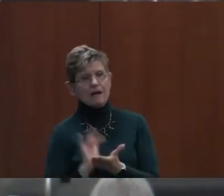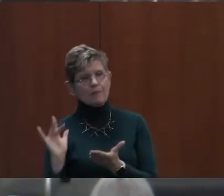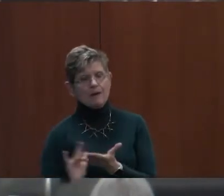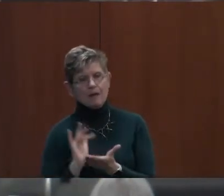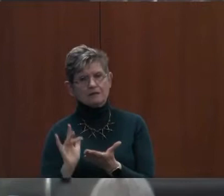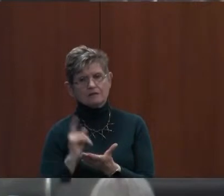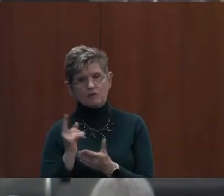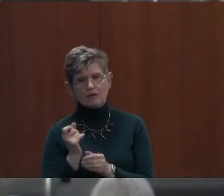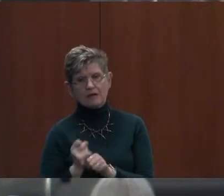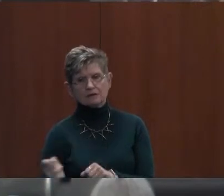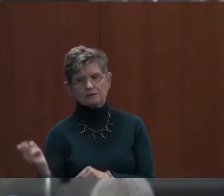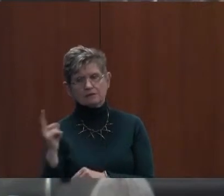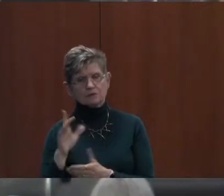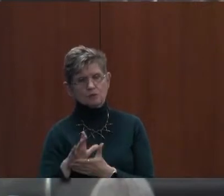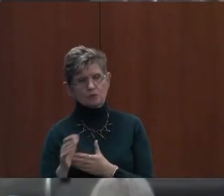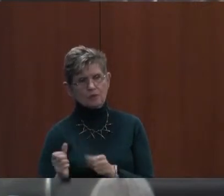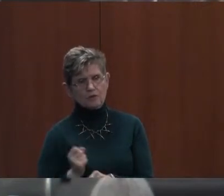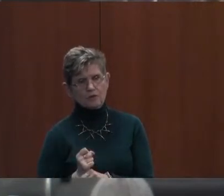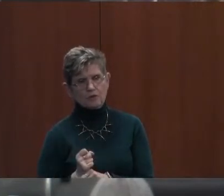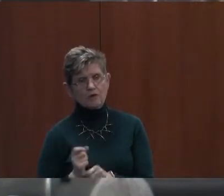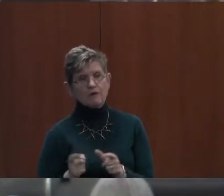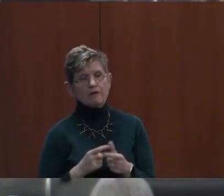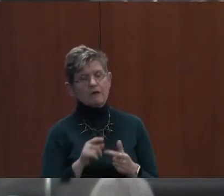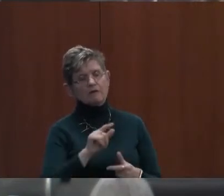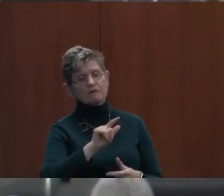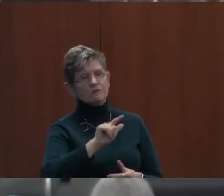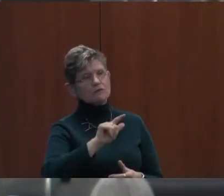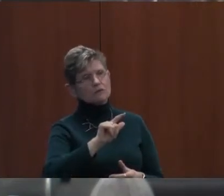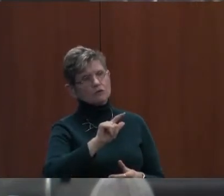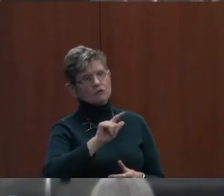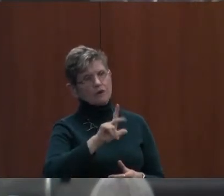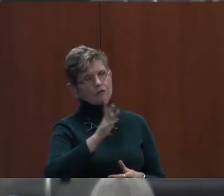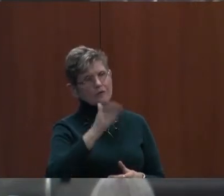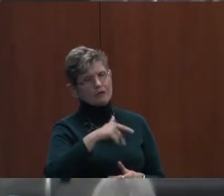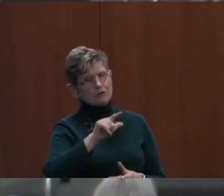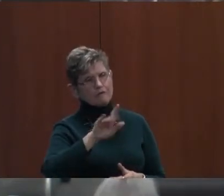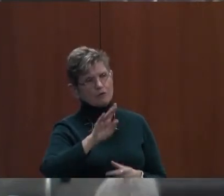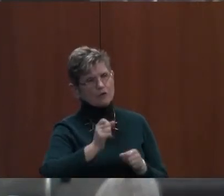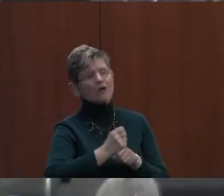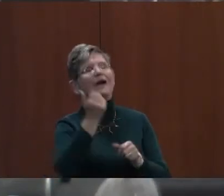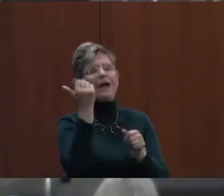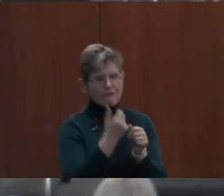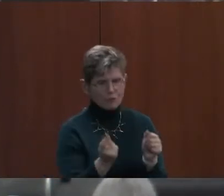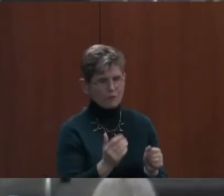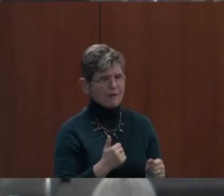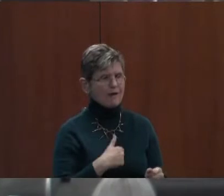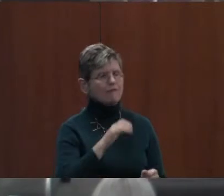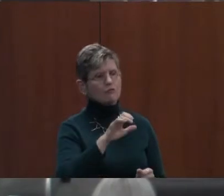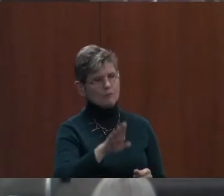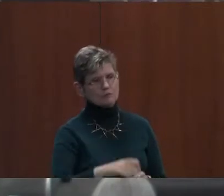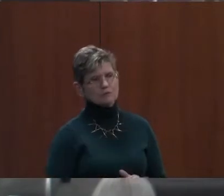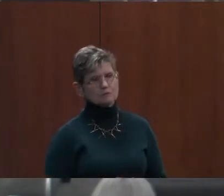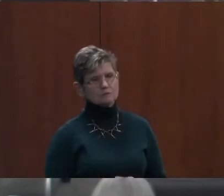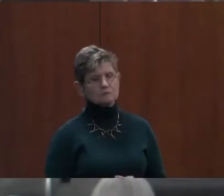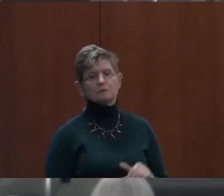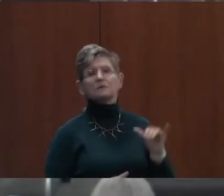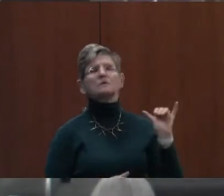for next school year. And then in the 23-24 year, everyone will be on Chromebooks at that point. Thank you.